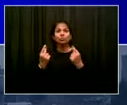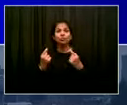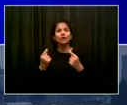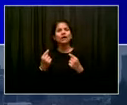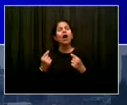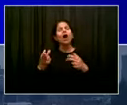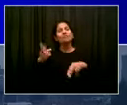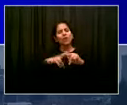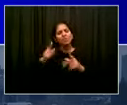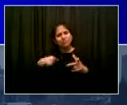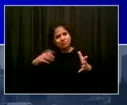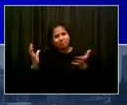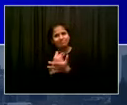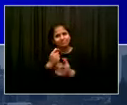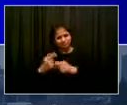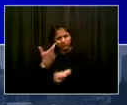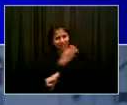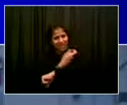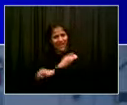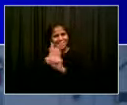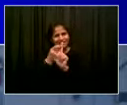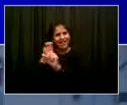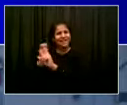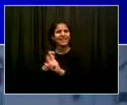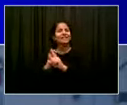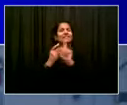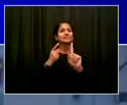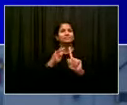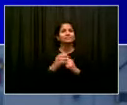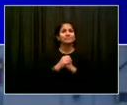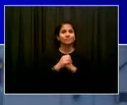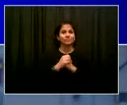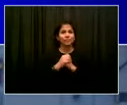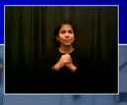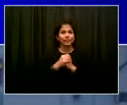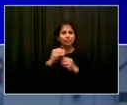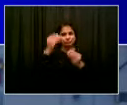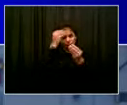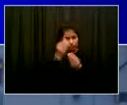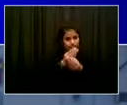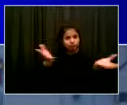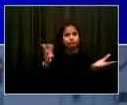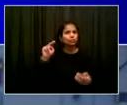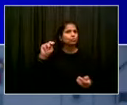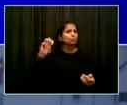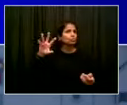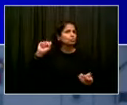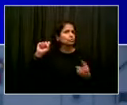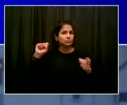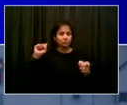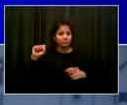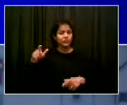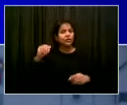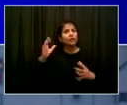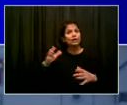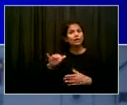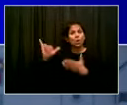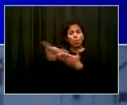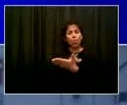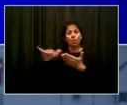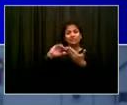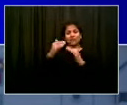some great news today. Breaking news, our city workforce, the mandate we put in place, it is working. It's working more than ever.